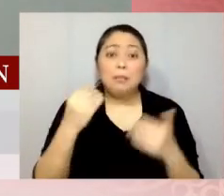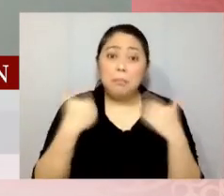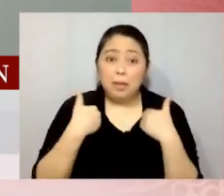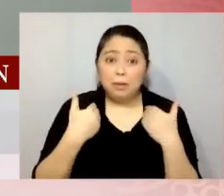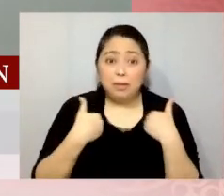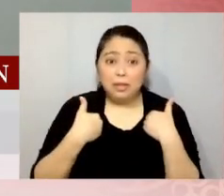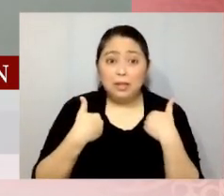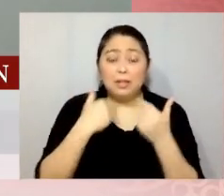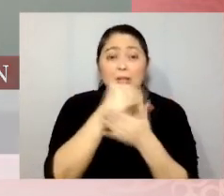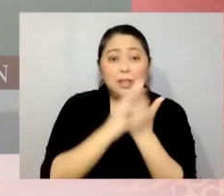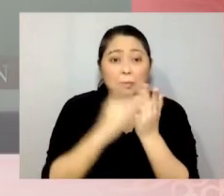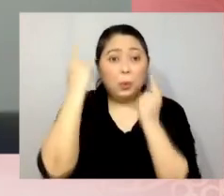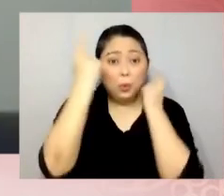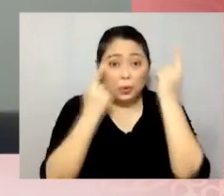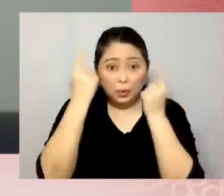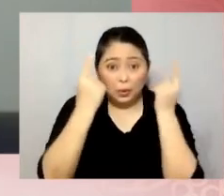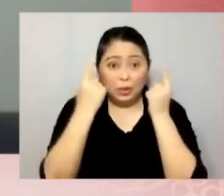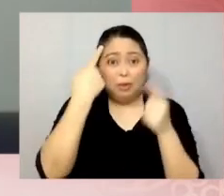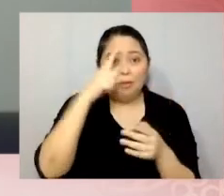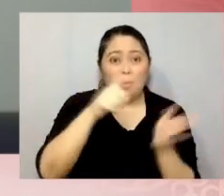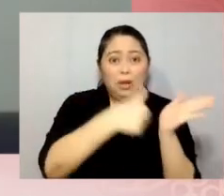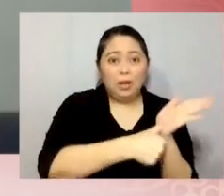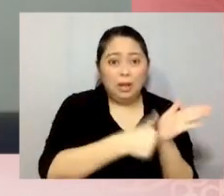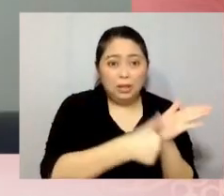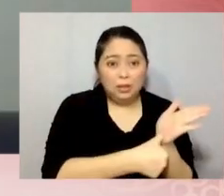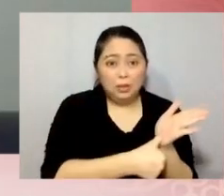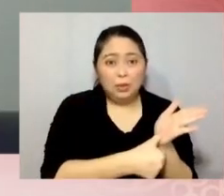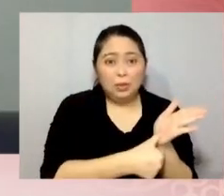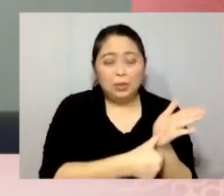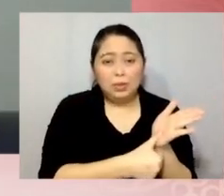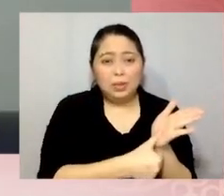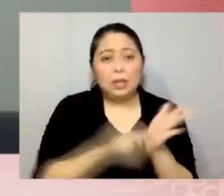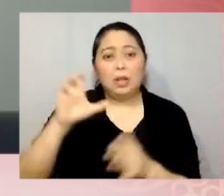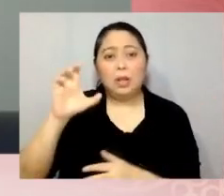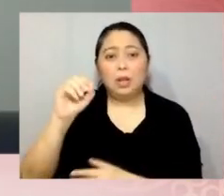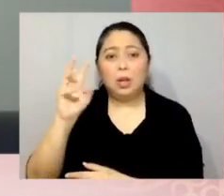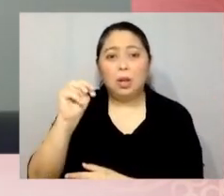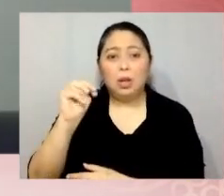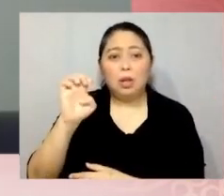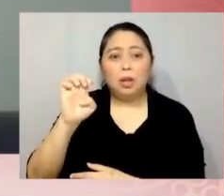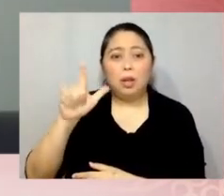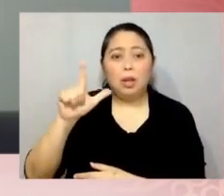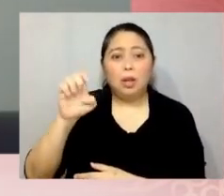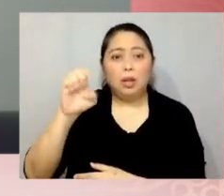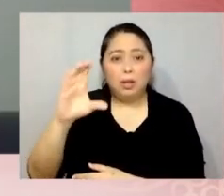of those coming in for the elections, then the COMELEC is